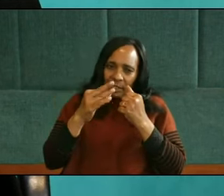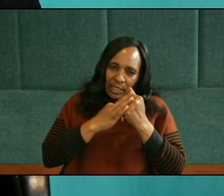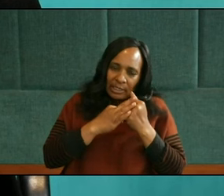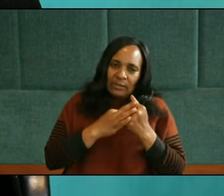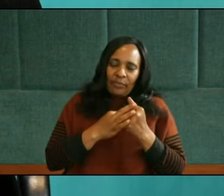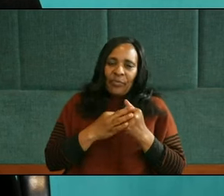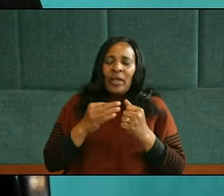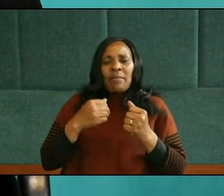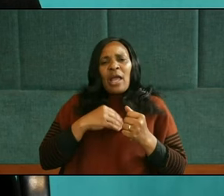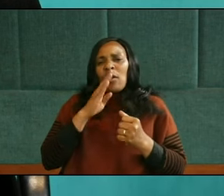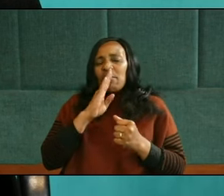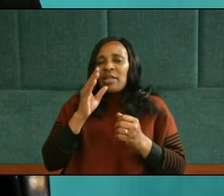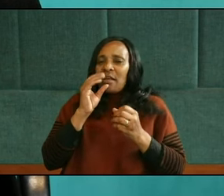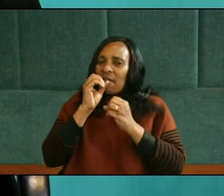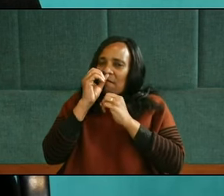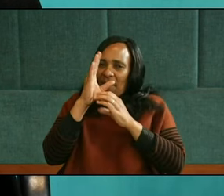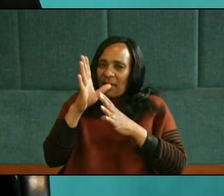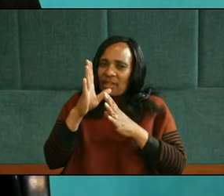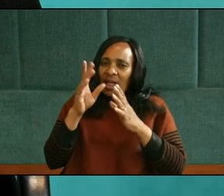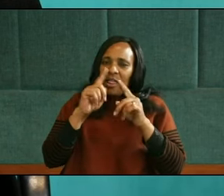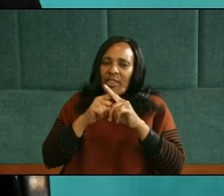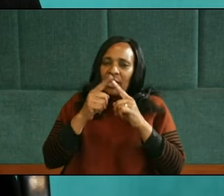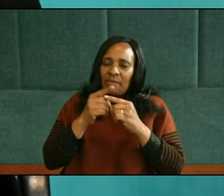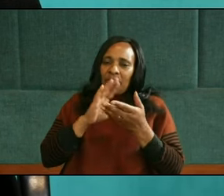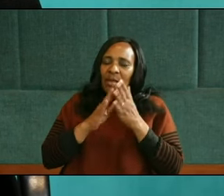I will be his father, and he will be my son.